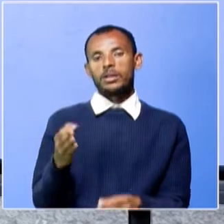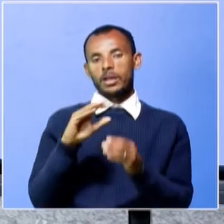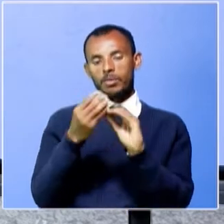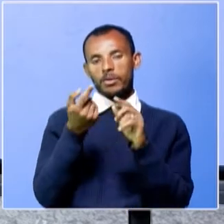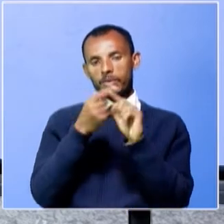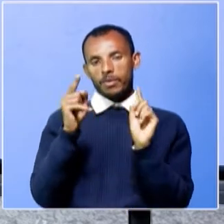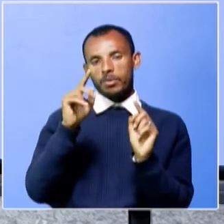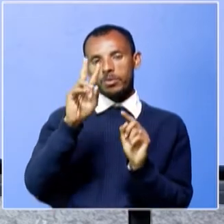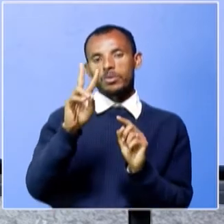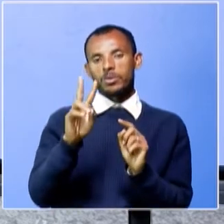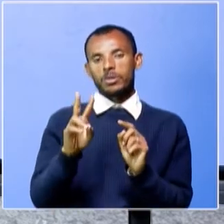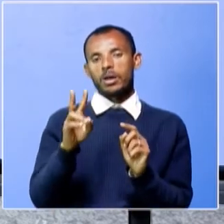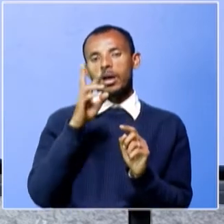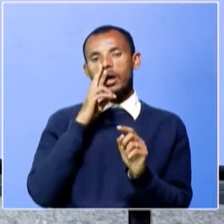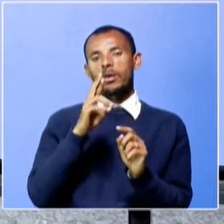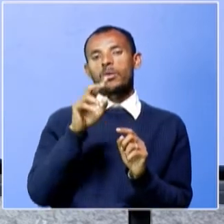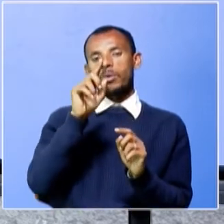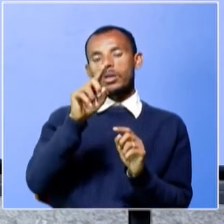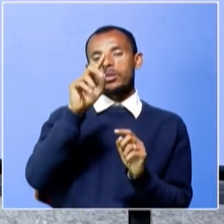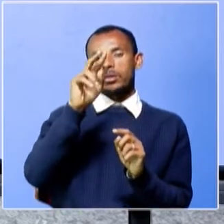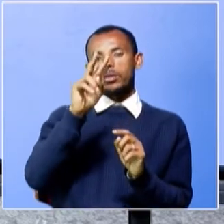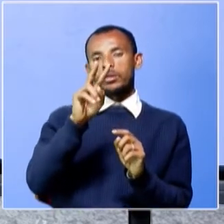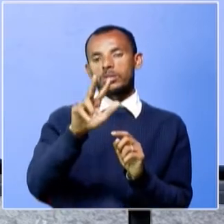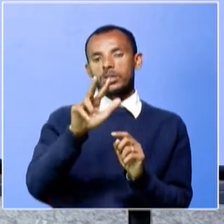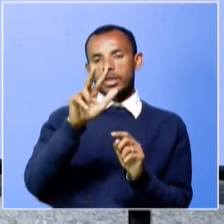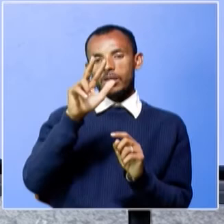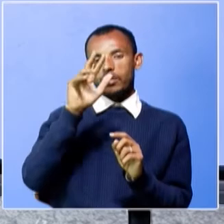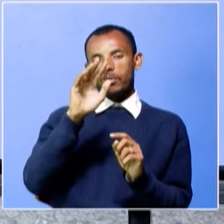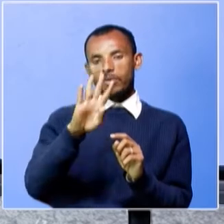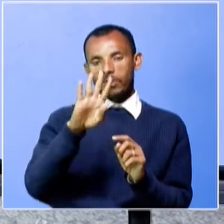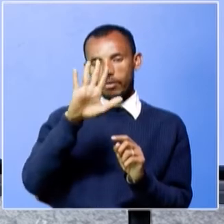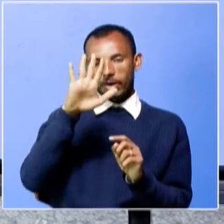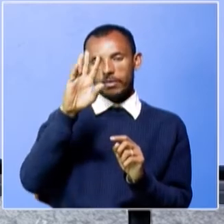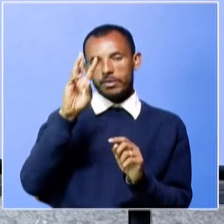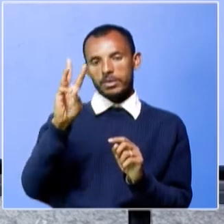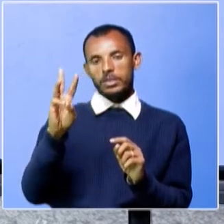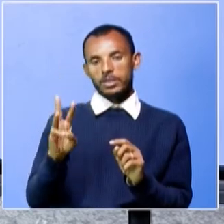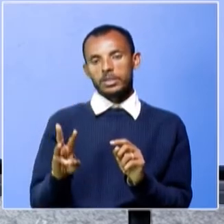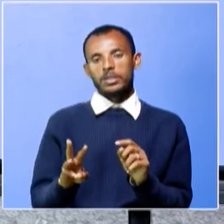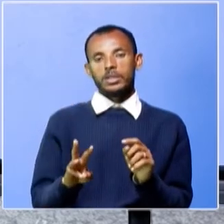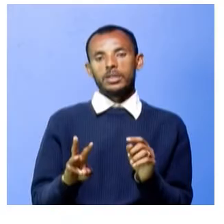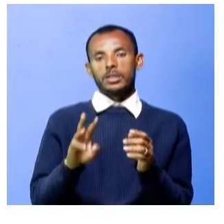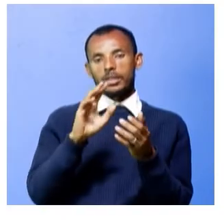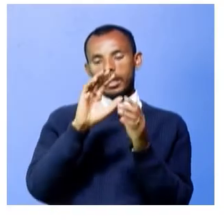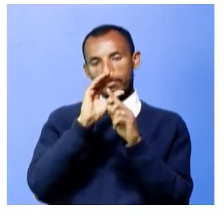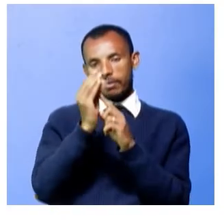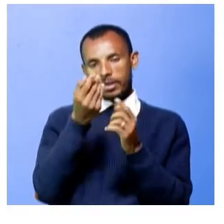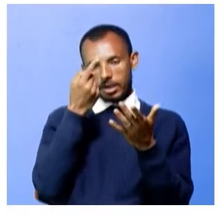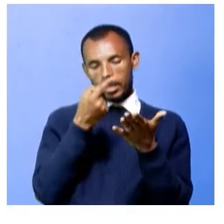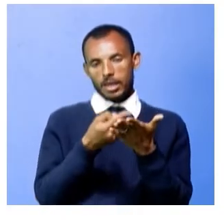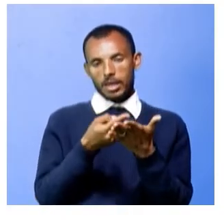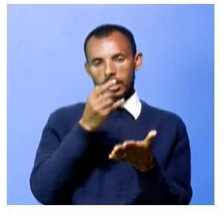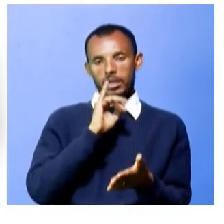number different from 2 are 1, 3, 4, 5, 6. So the events here